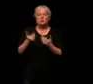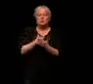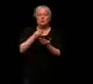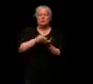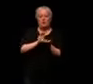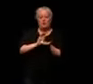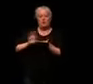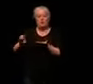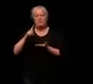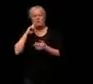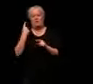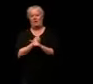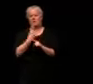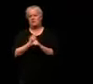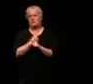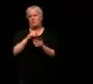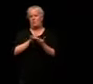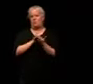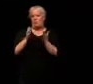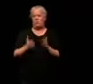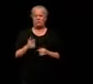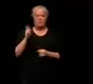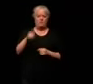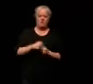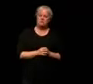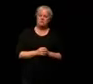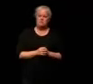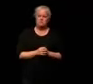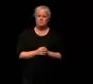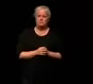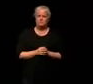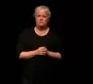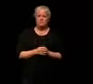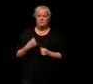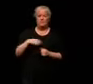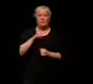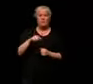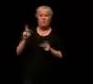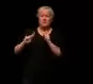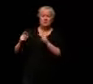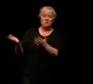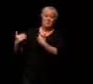the pockets of everyday New Yorkers. And we must get people back to work.